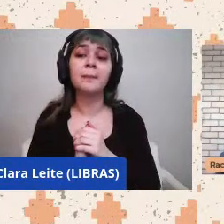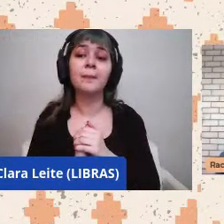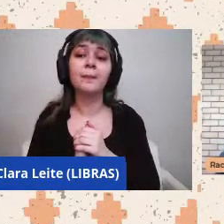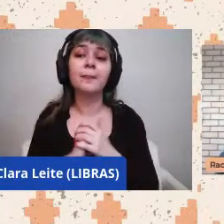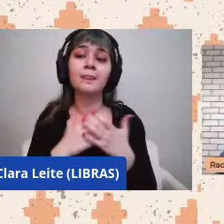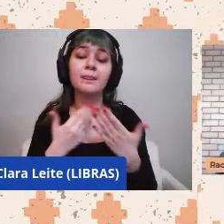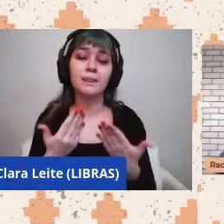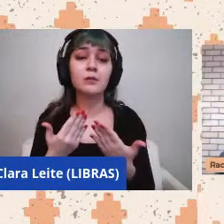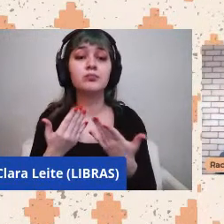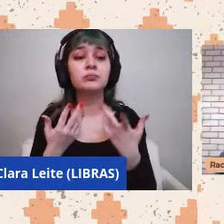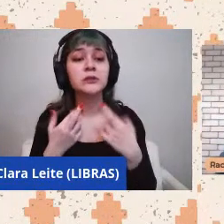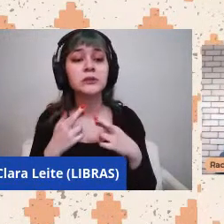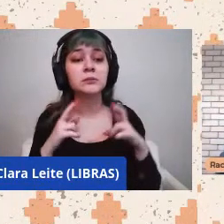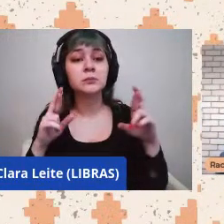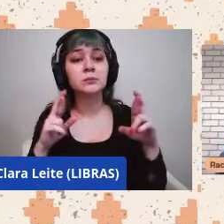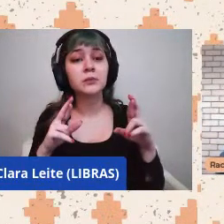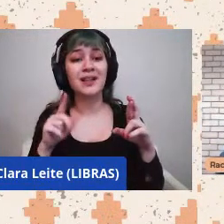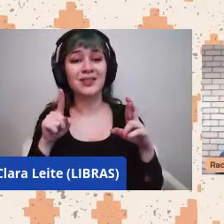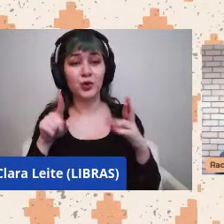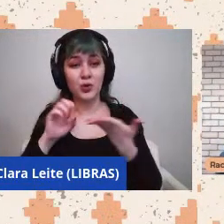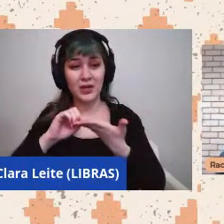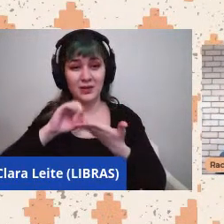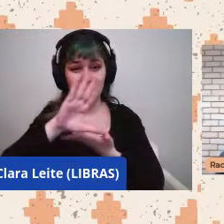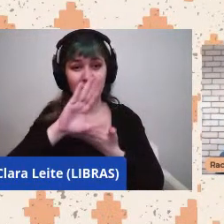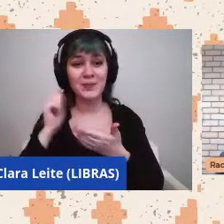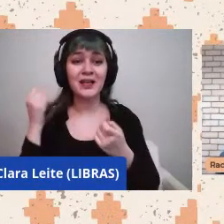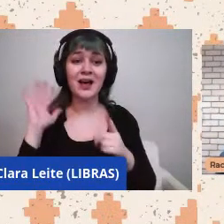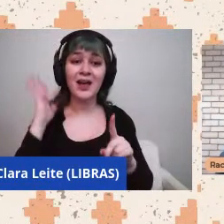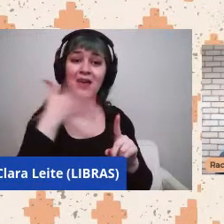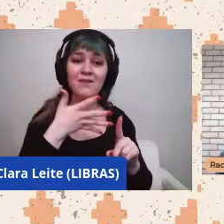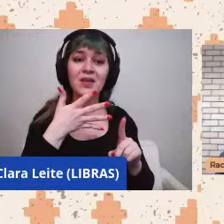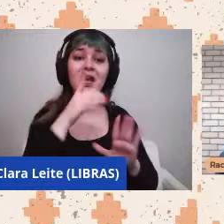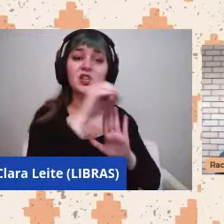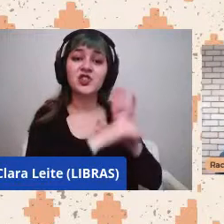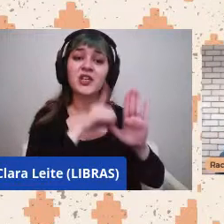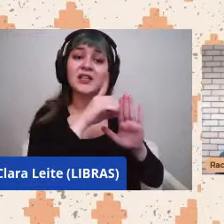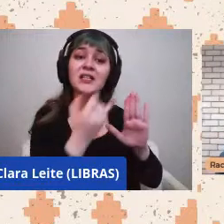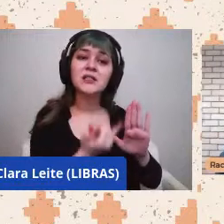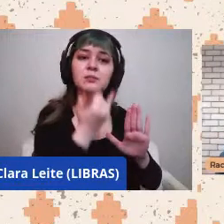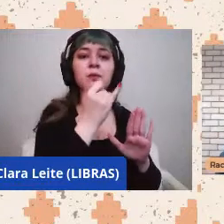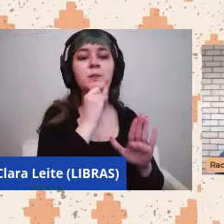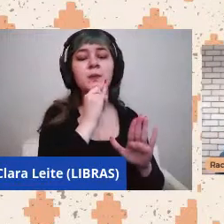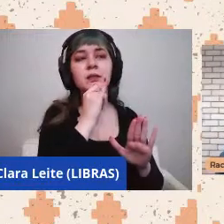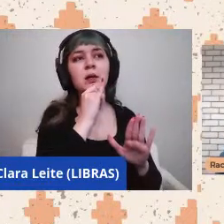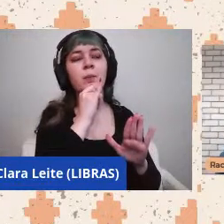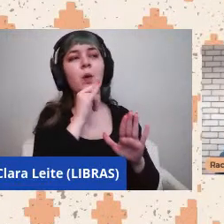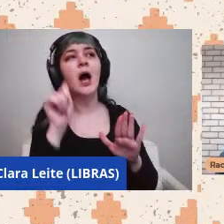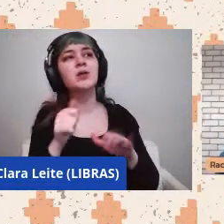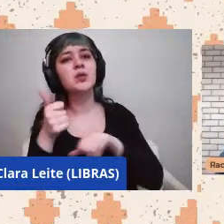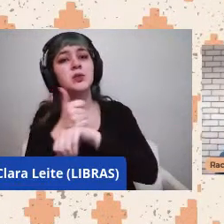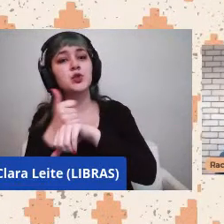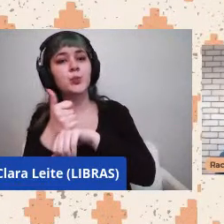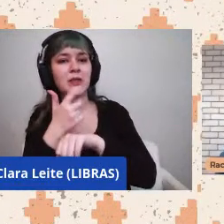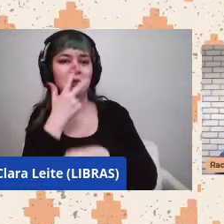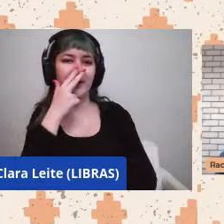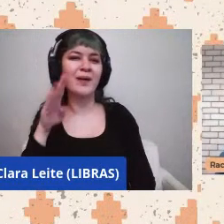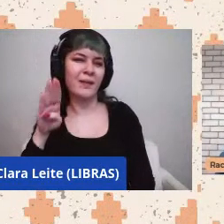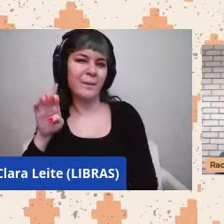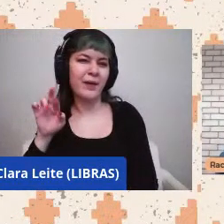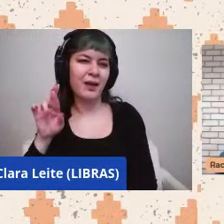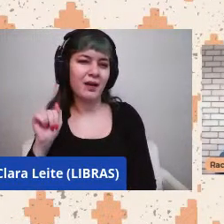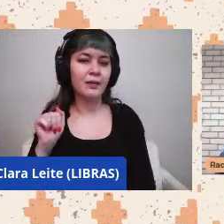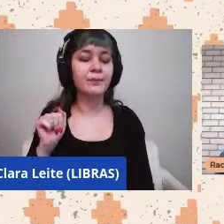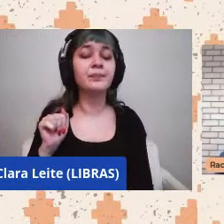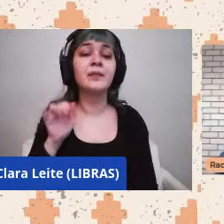you're expected within your submission to refer to relevant guidelines, such as from professional associations, such as AERA.